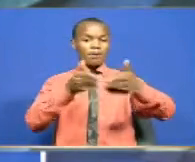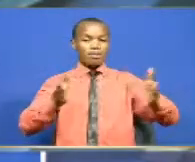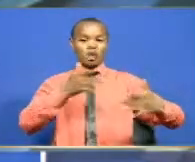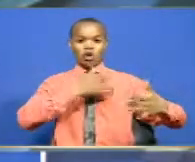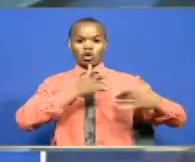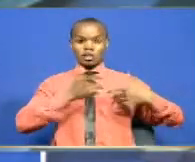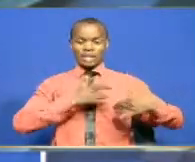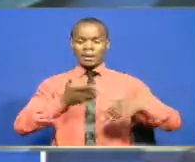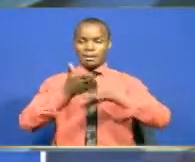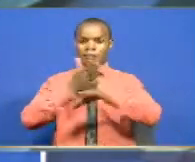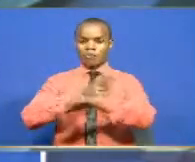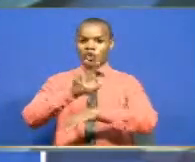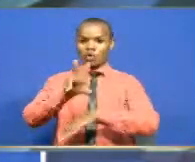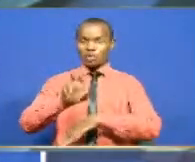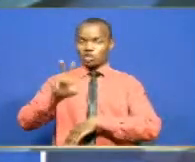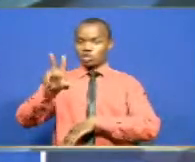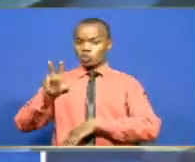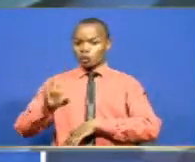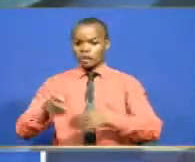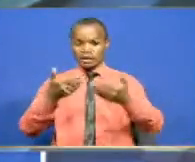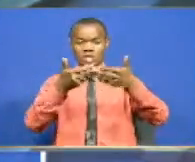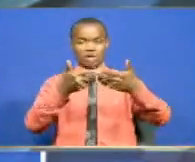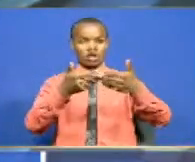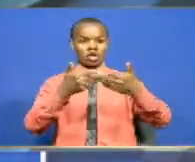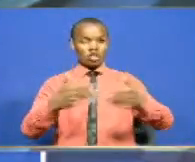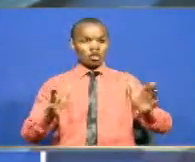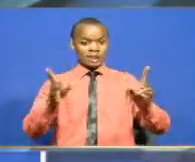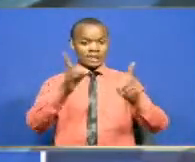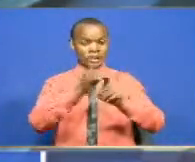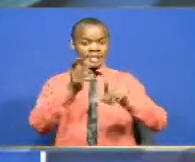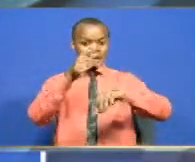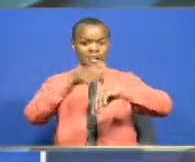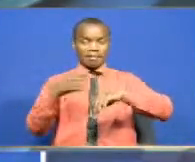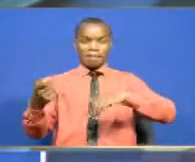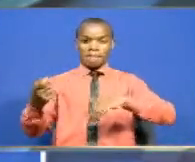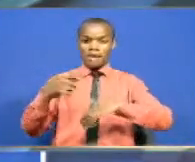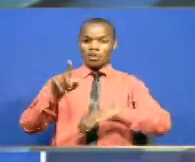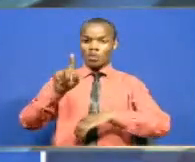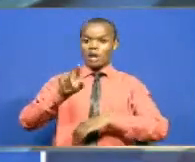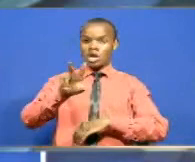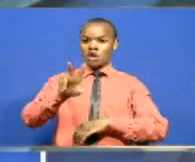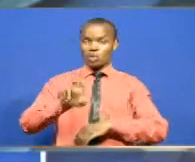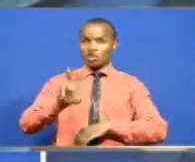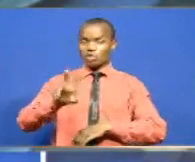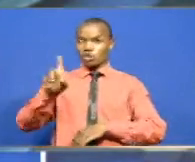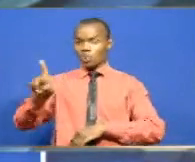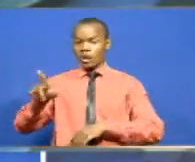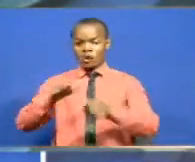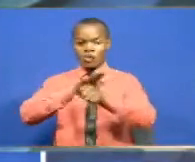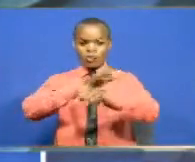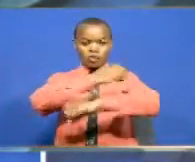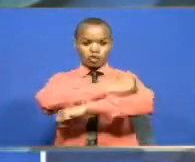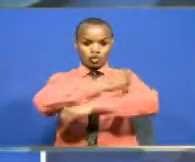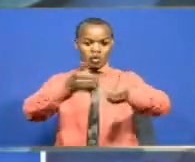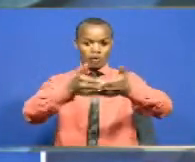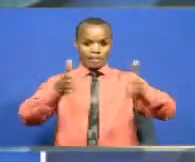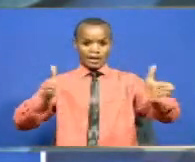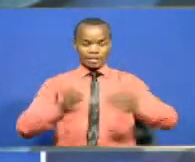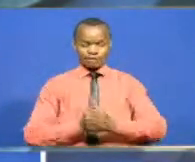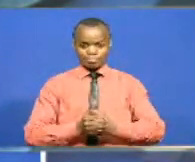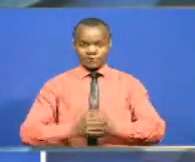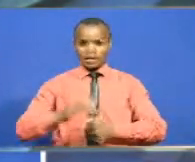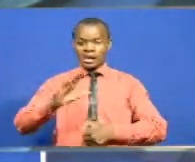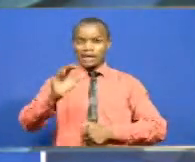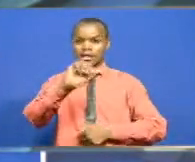lost 2020 education calendar ahead of the January 2021 full school reopening. Education Cabinet Secretary